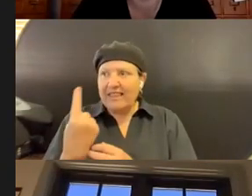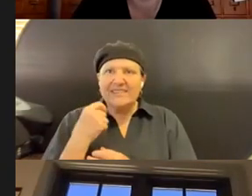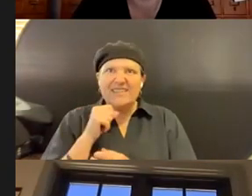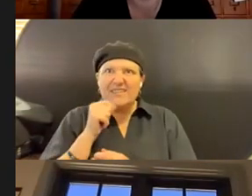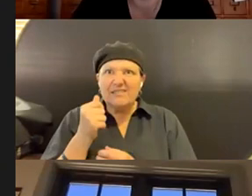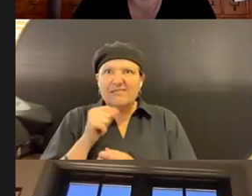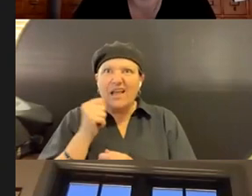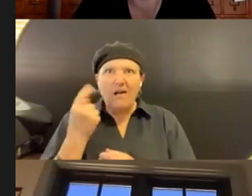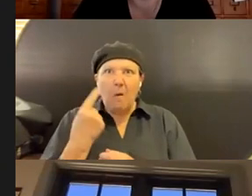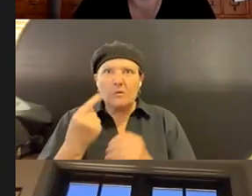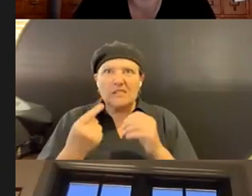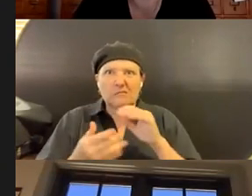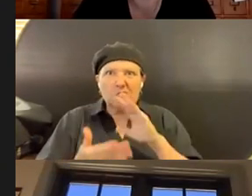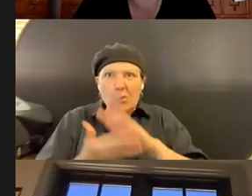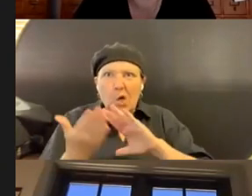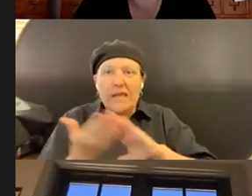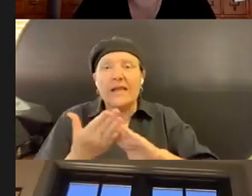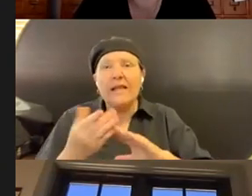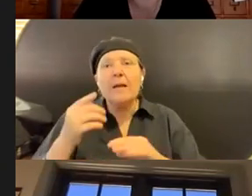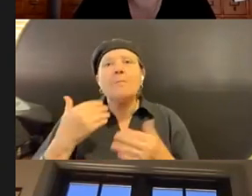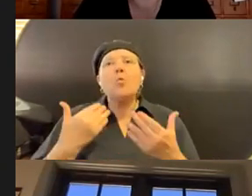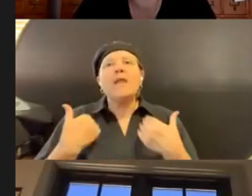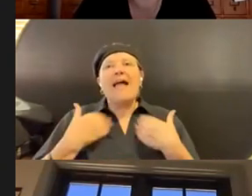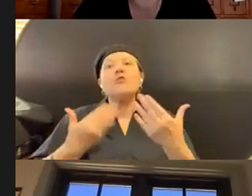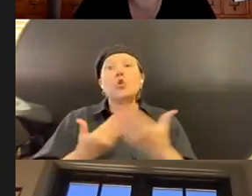received new ones that we can issue out. So more likely than